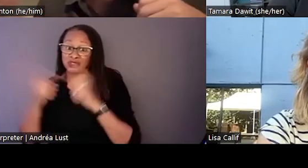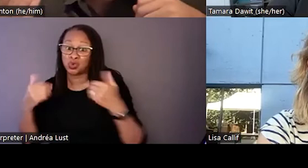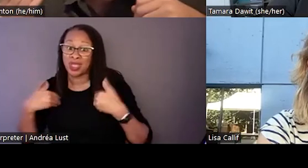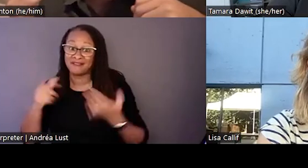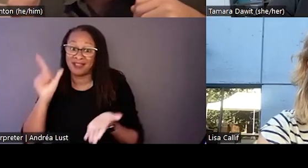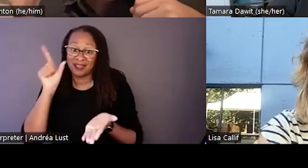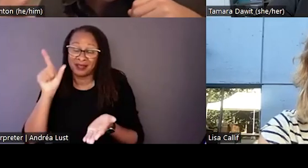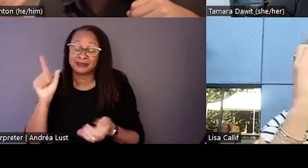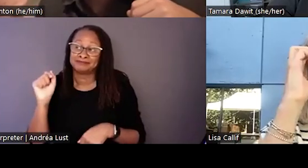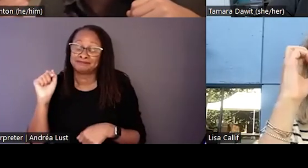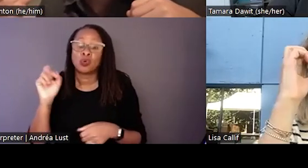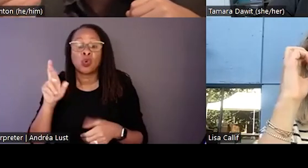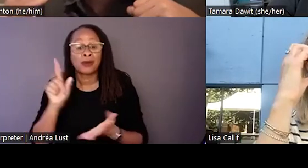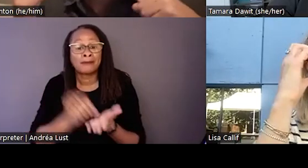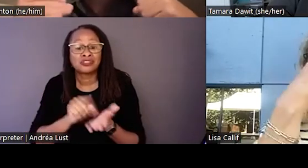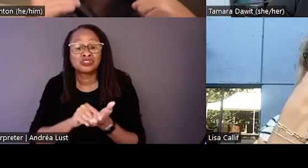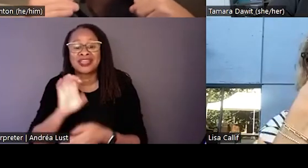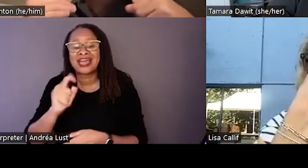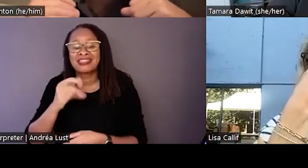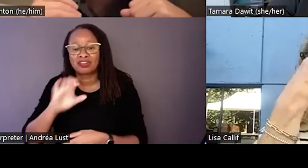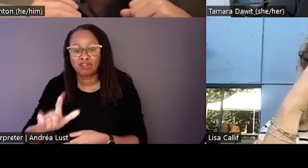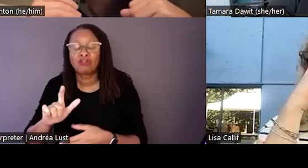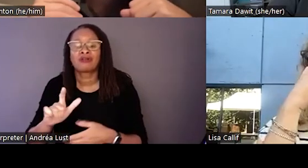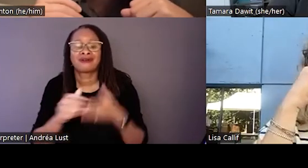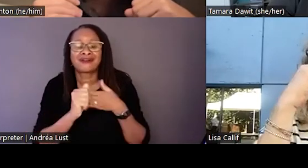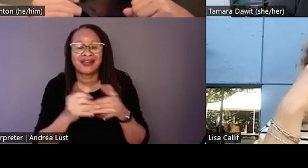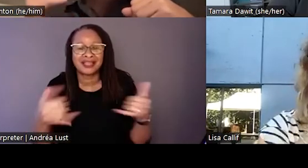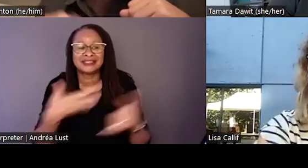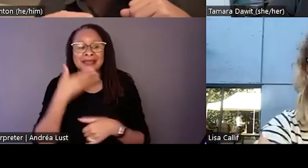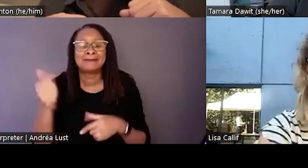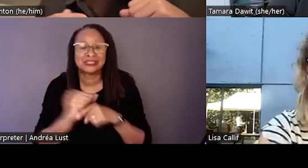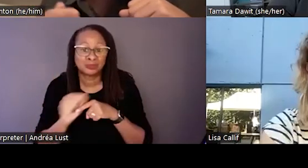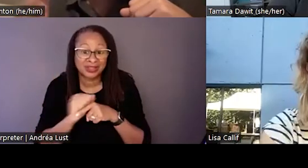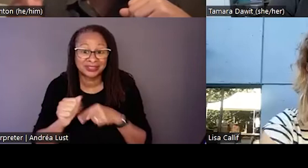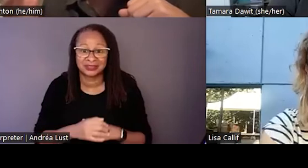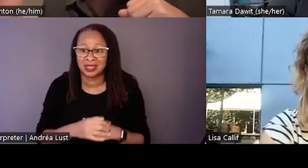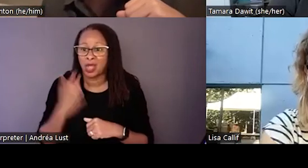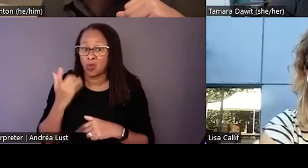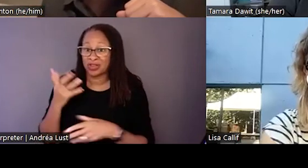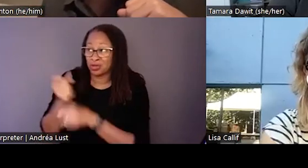publish their ethical guidelines and their best practices. Why do you take money